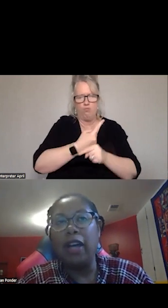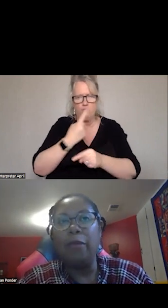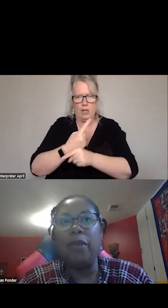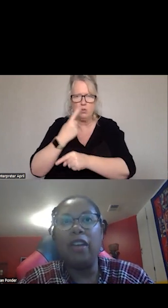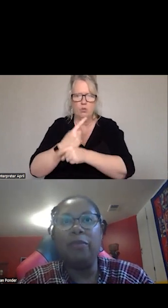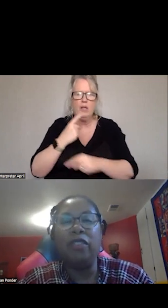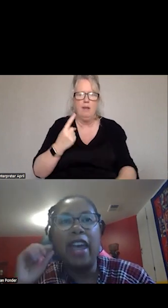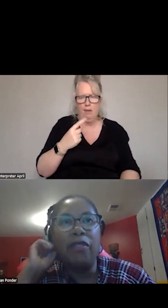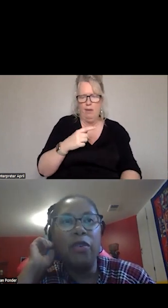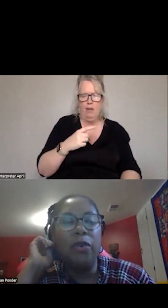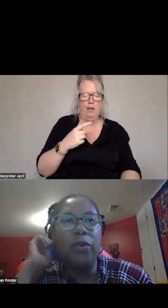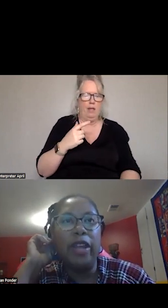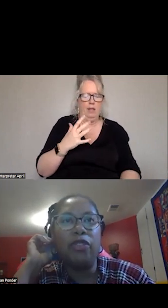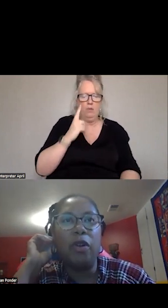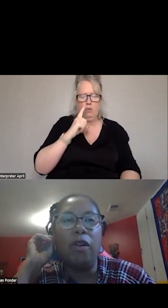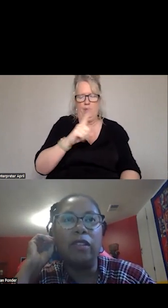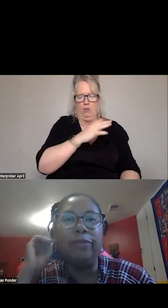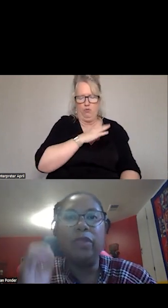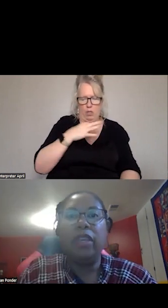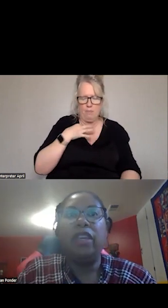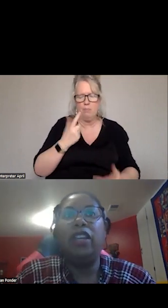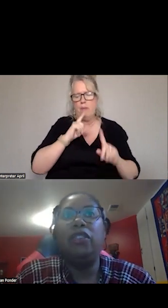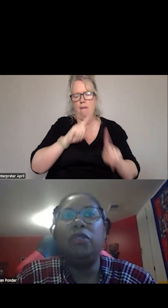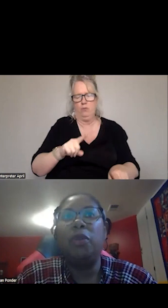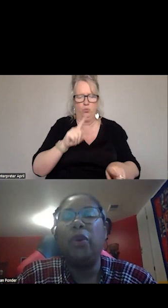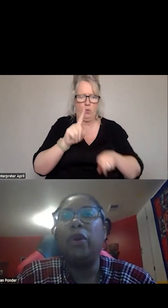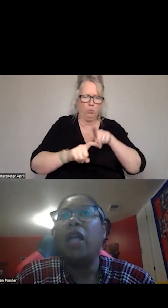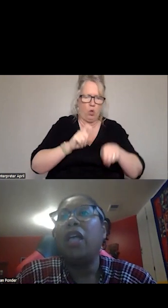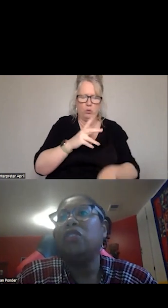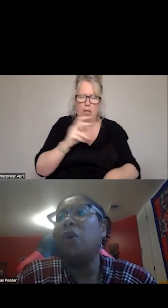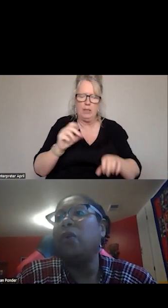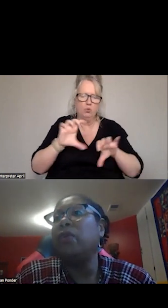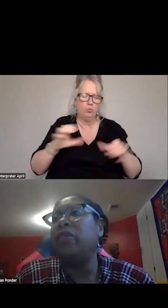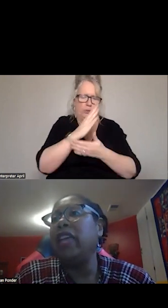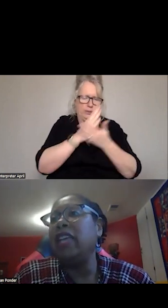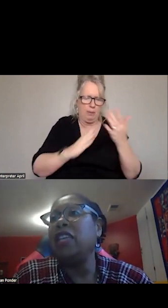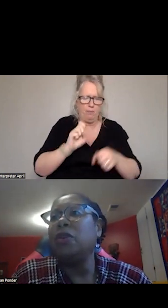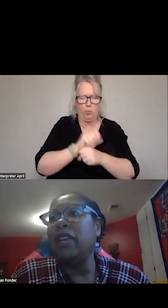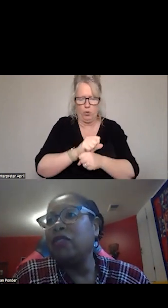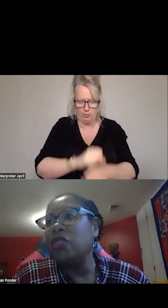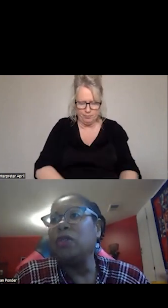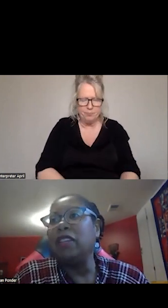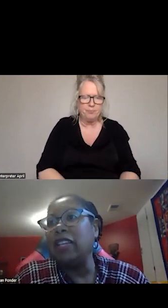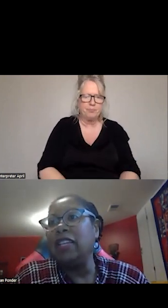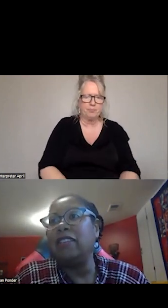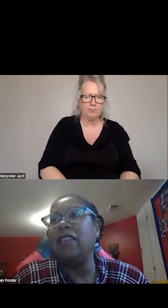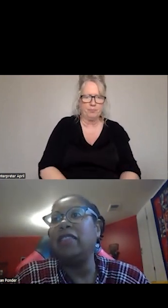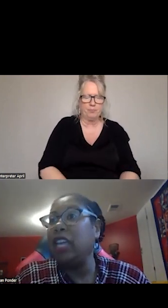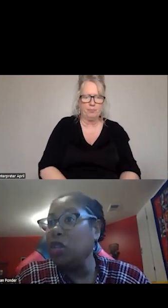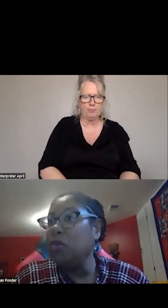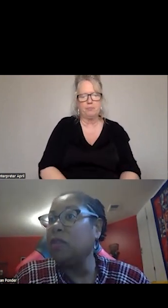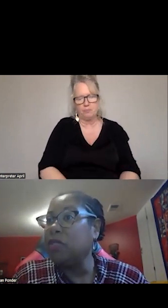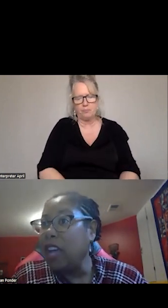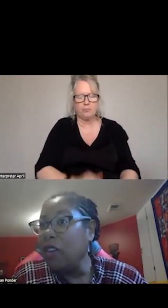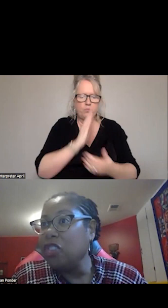own staff who answer calls and do some of the work. So they have certain techniques that